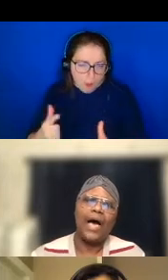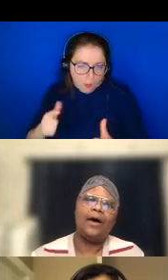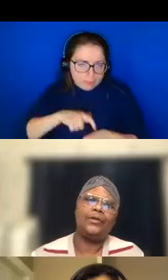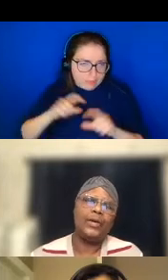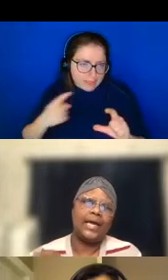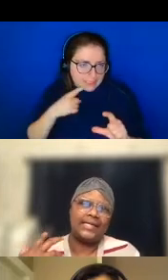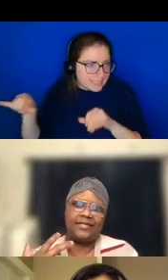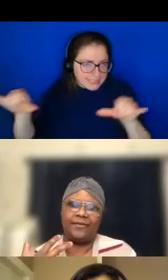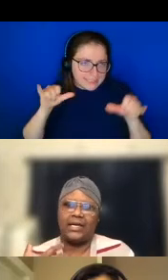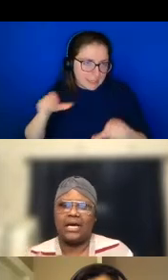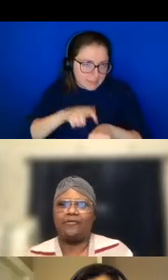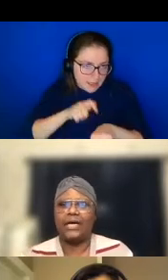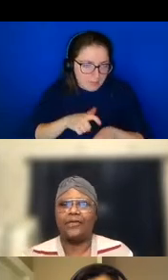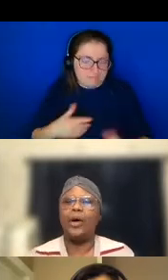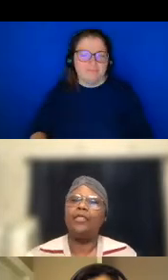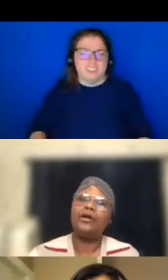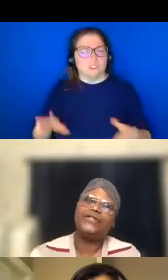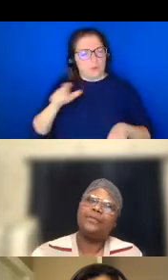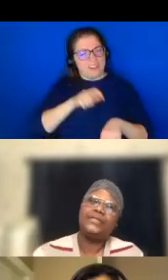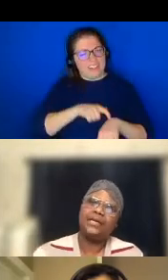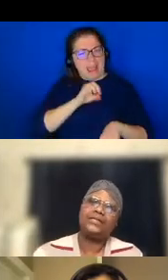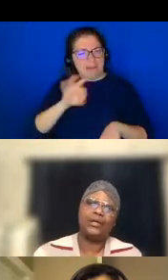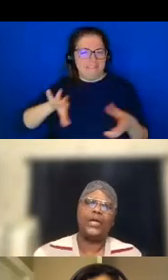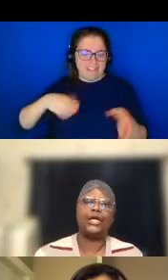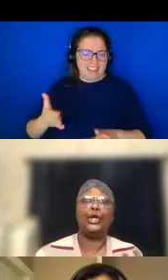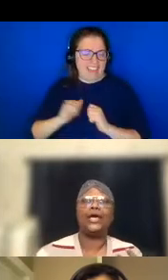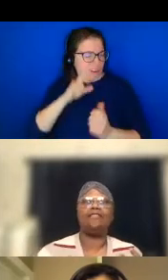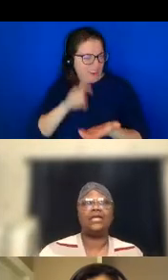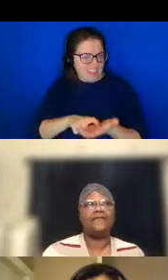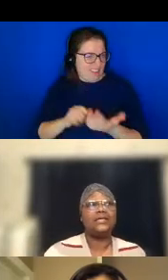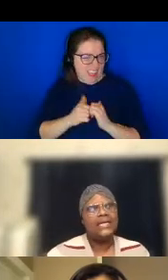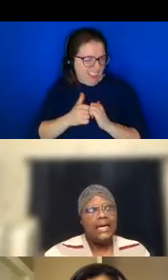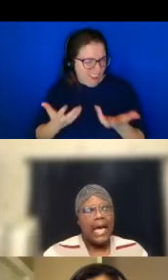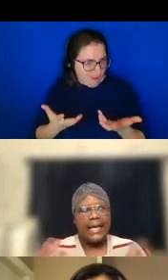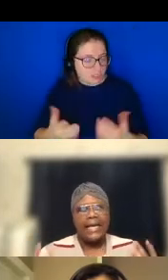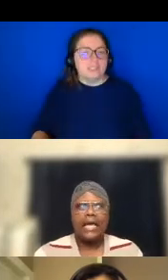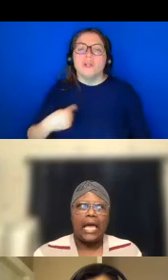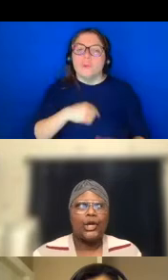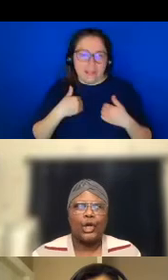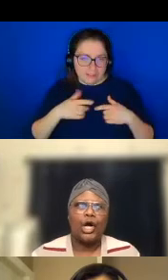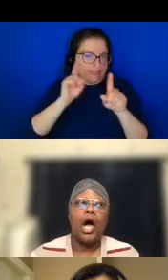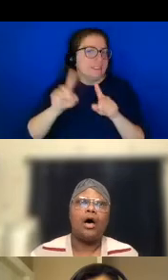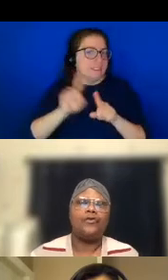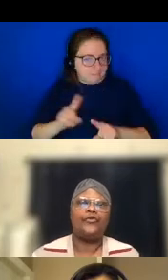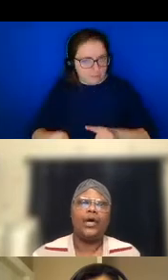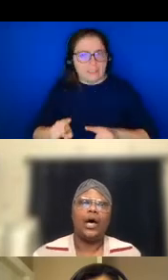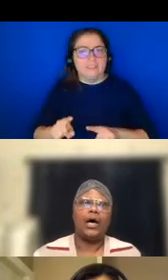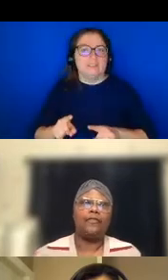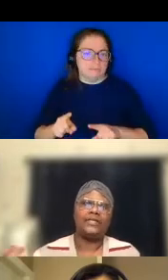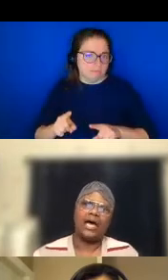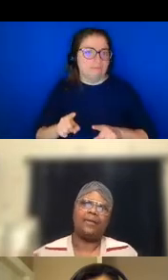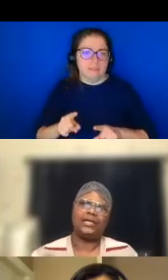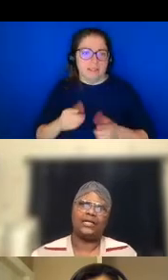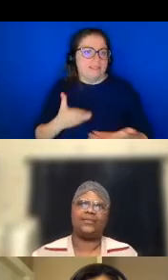So how do we identify time of death? Well, there are certain things that we can look at that give us an indicator of